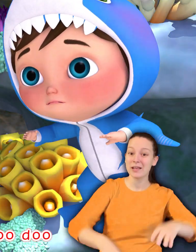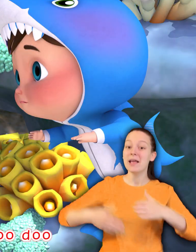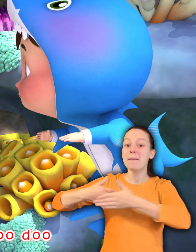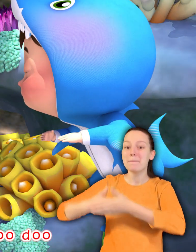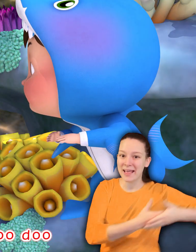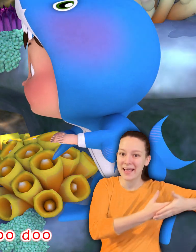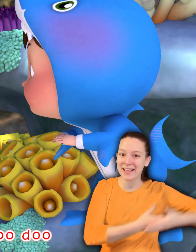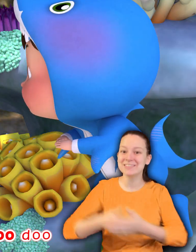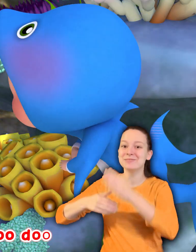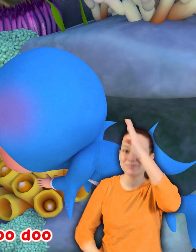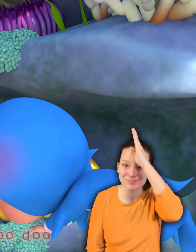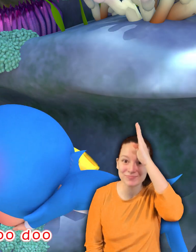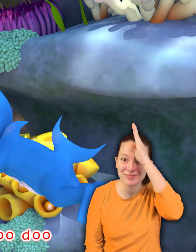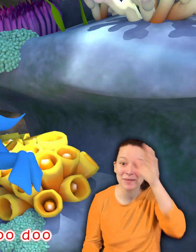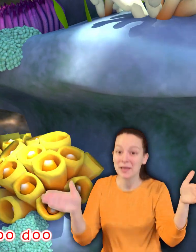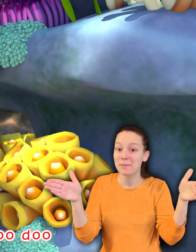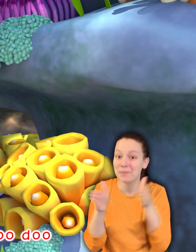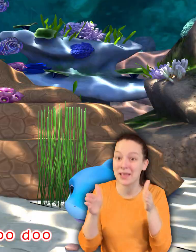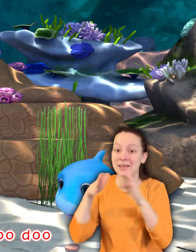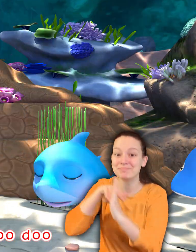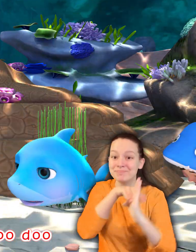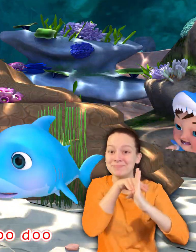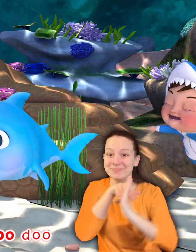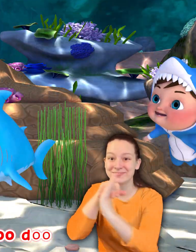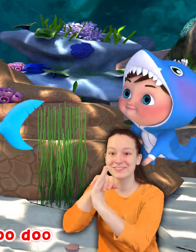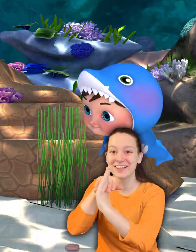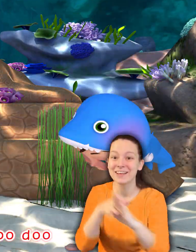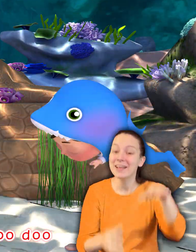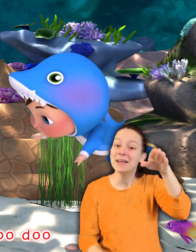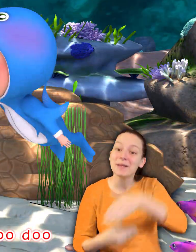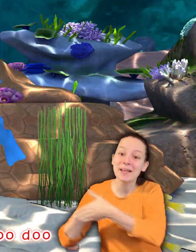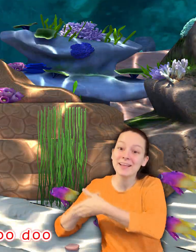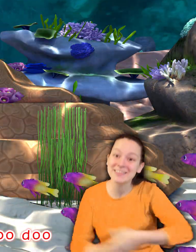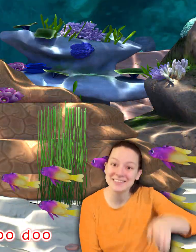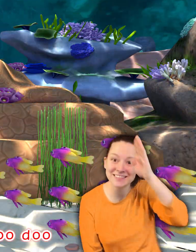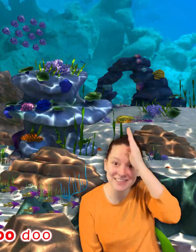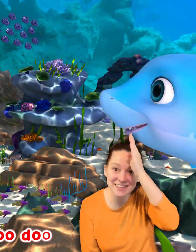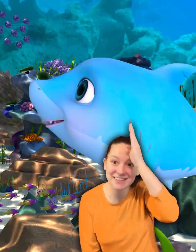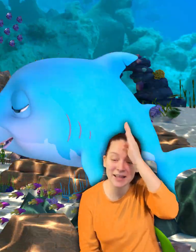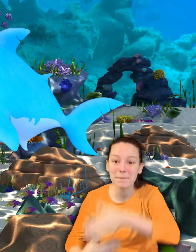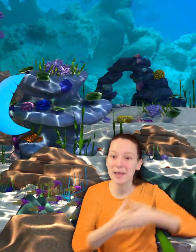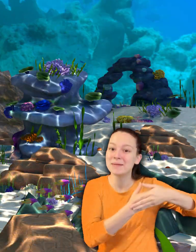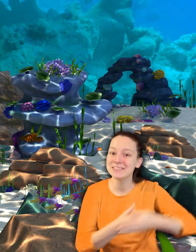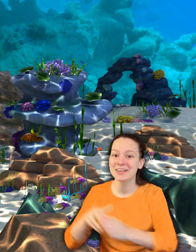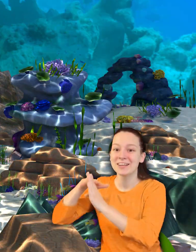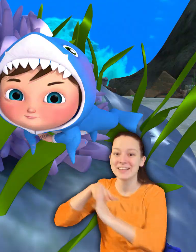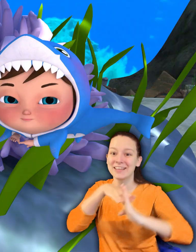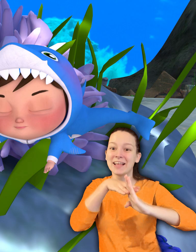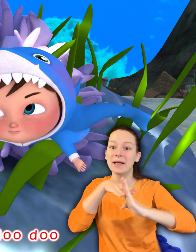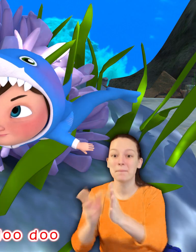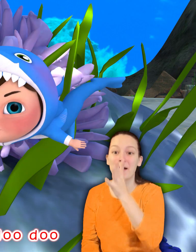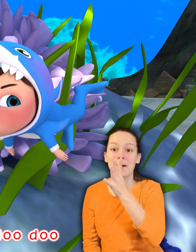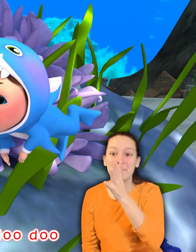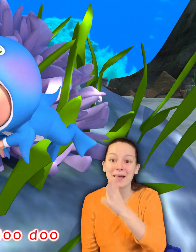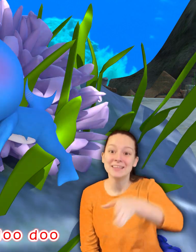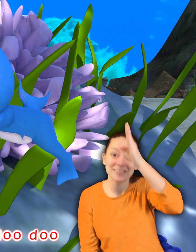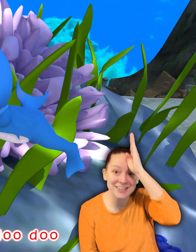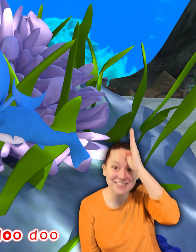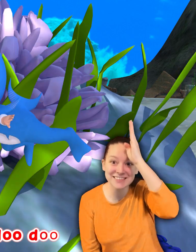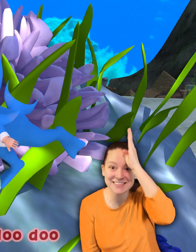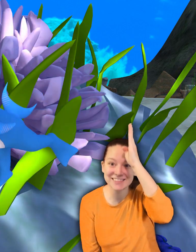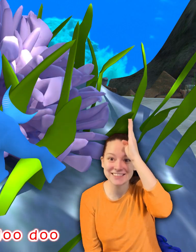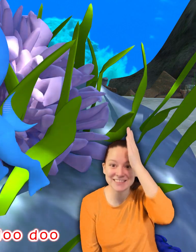Baby shark. Baby shark. Baby shark. Baby shark. Mommy